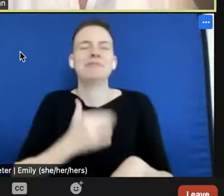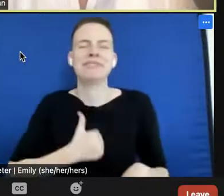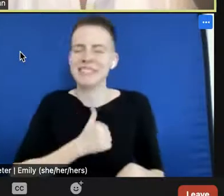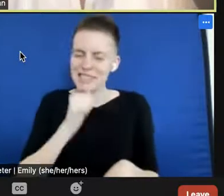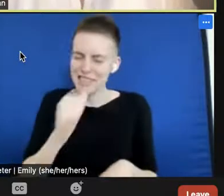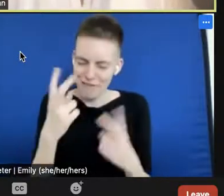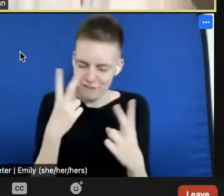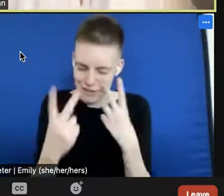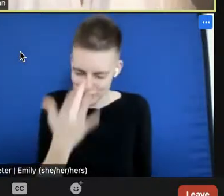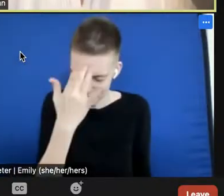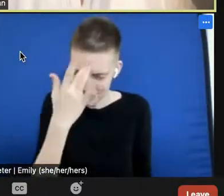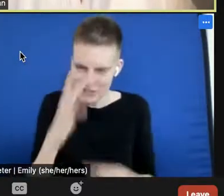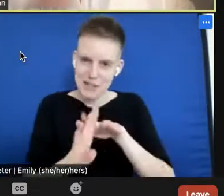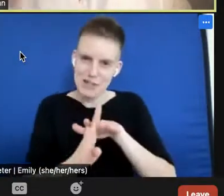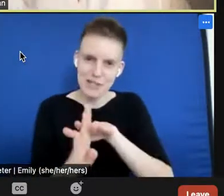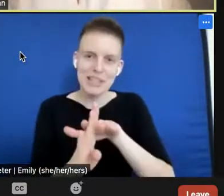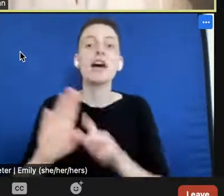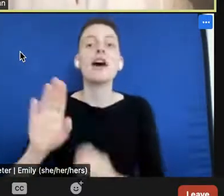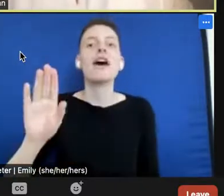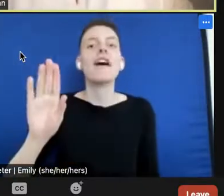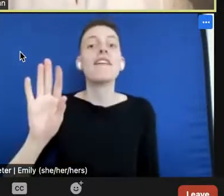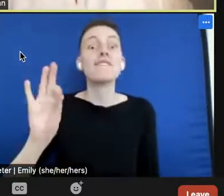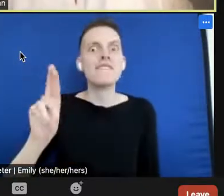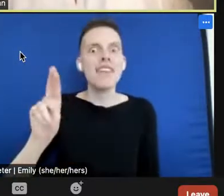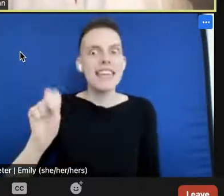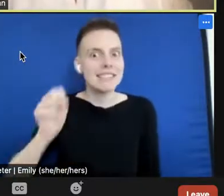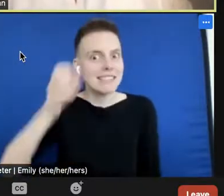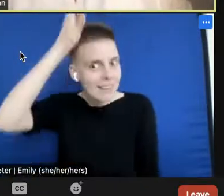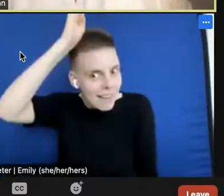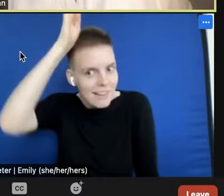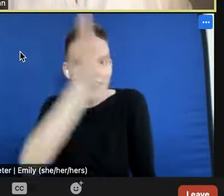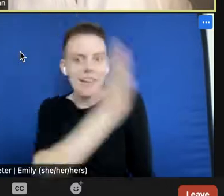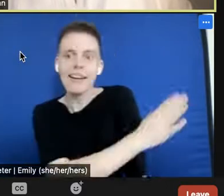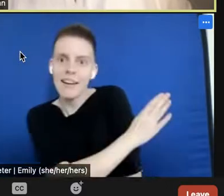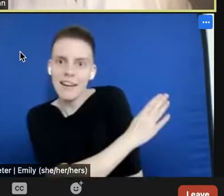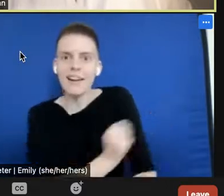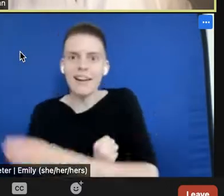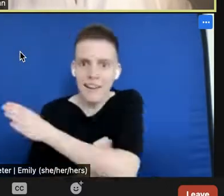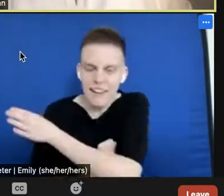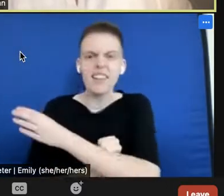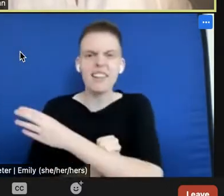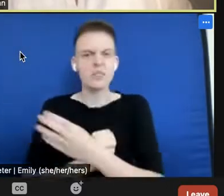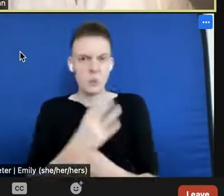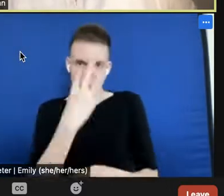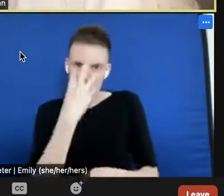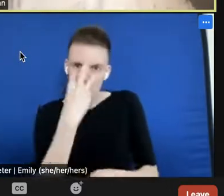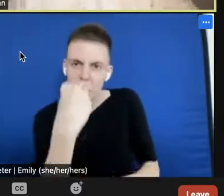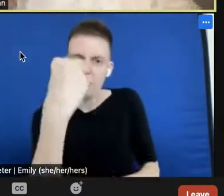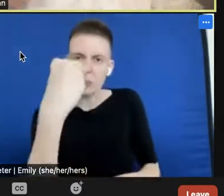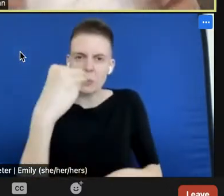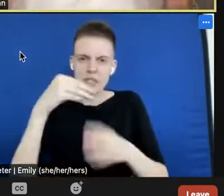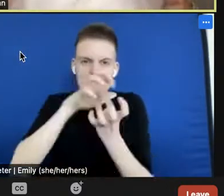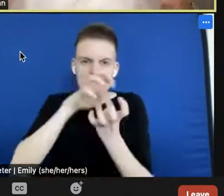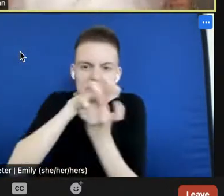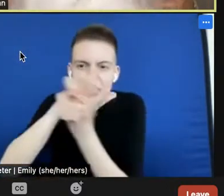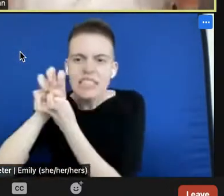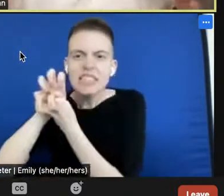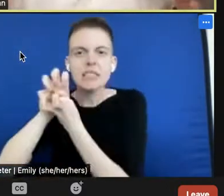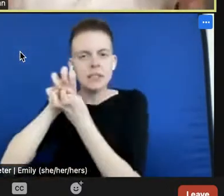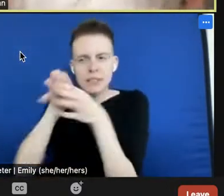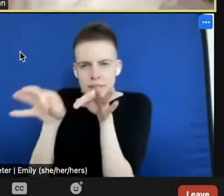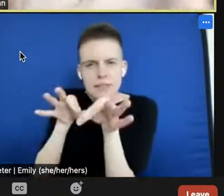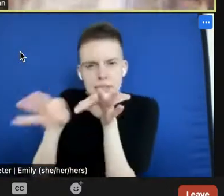Oh my gosh, I'm a one-trick pony. And that it has, a pointed nose and really sharp teeth, right? Let's give you